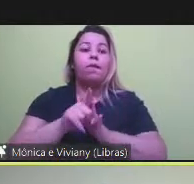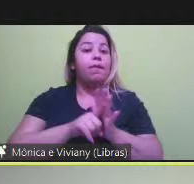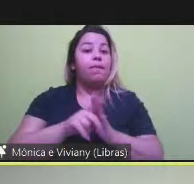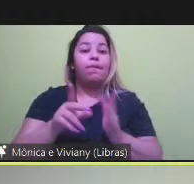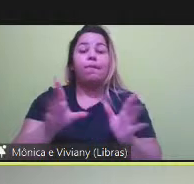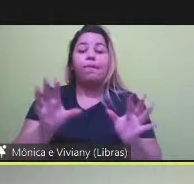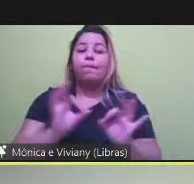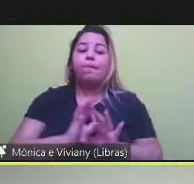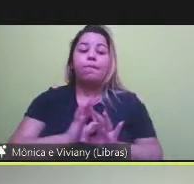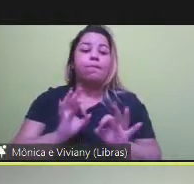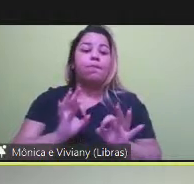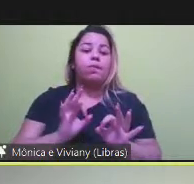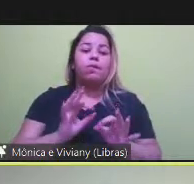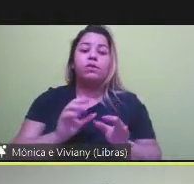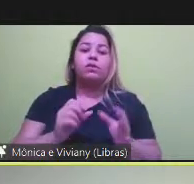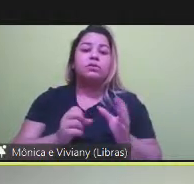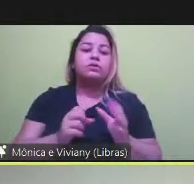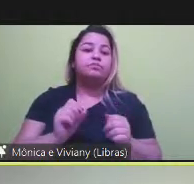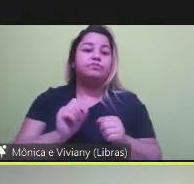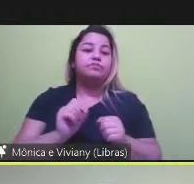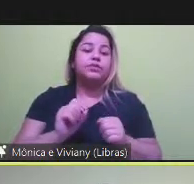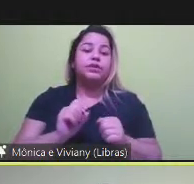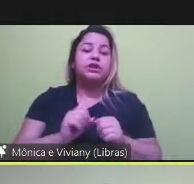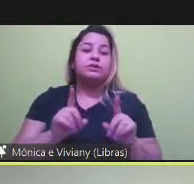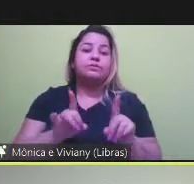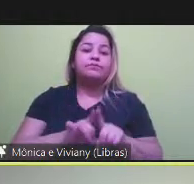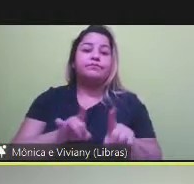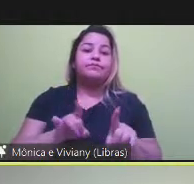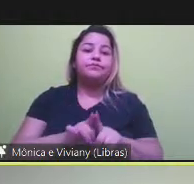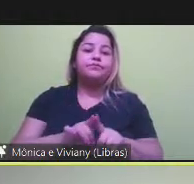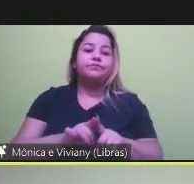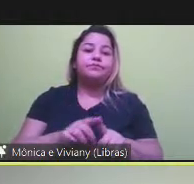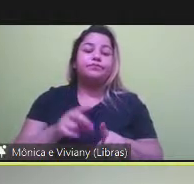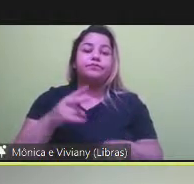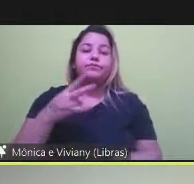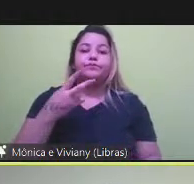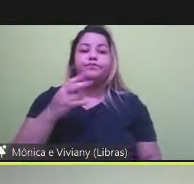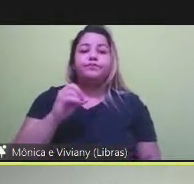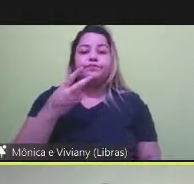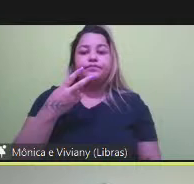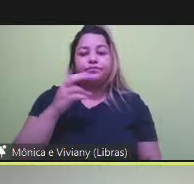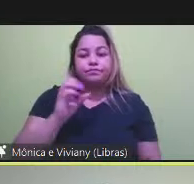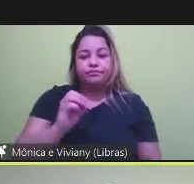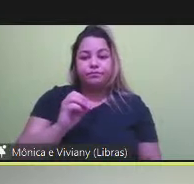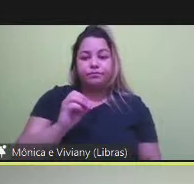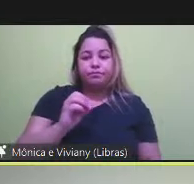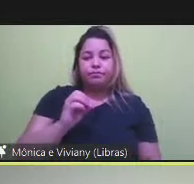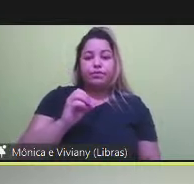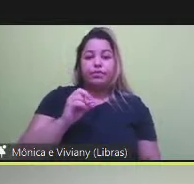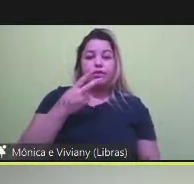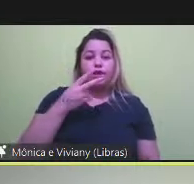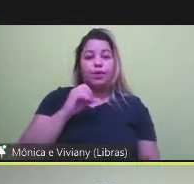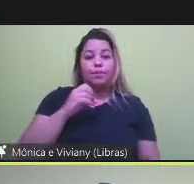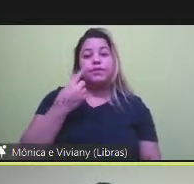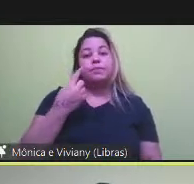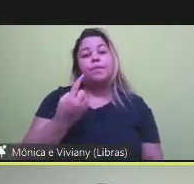planned, but they were not able to perform it. We took it again in 2020,